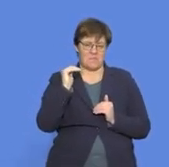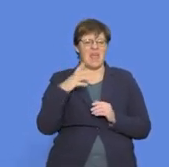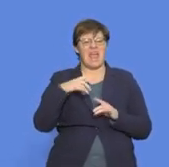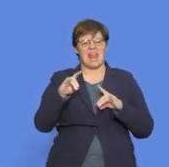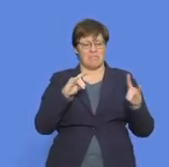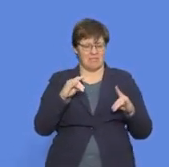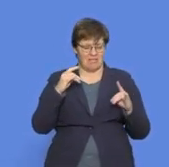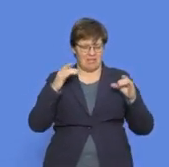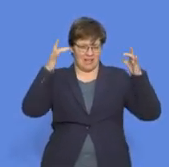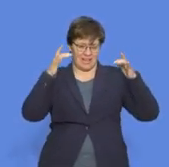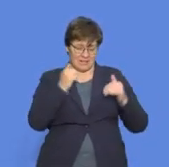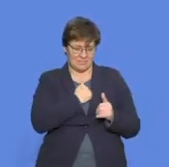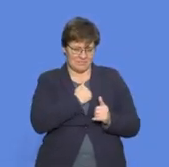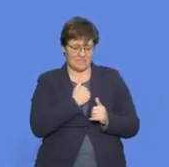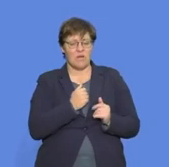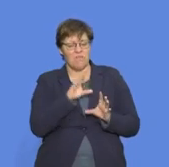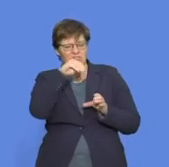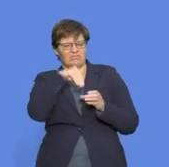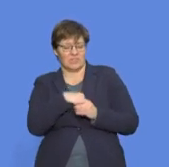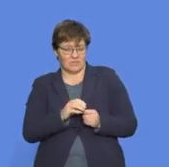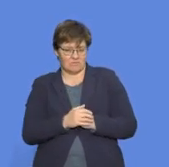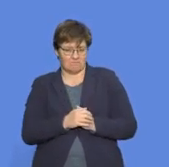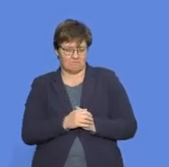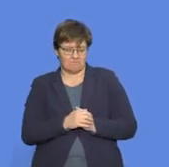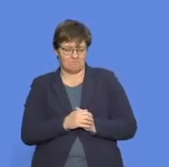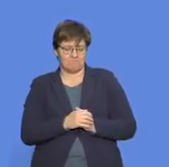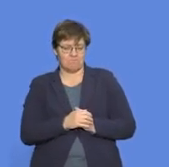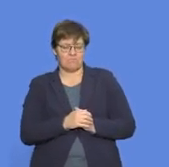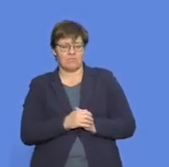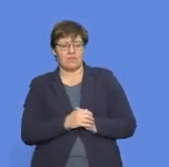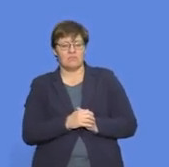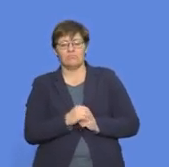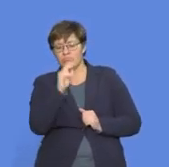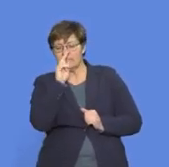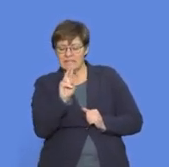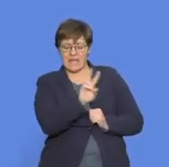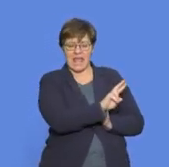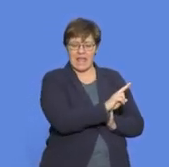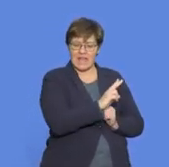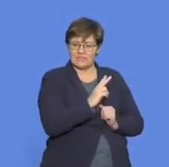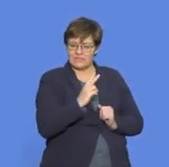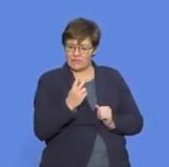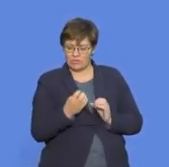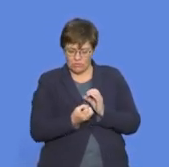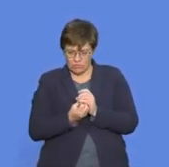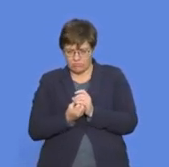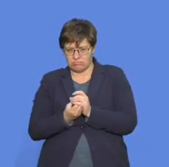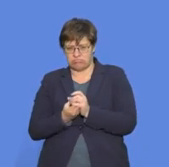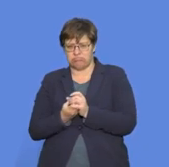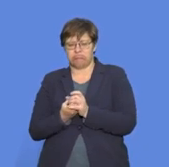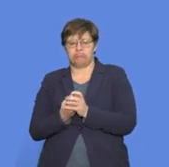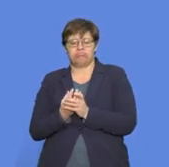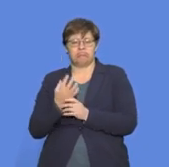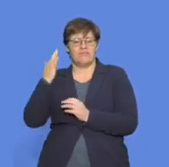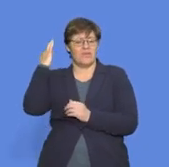kingdoms, all right, of all the organisms. So there you can see how evolution has been developed, or the theory of evolution